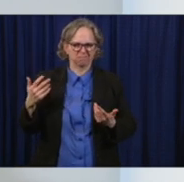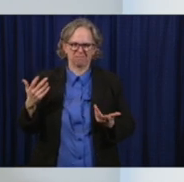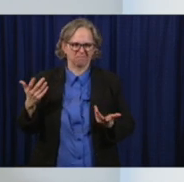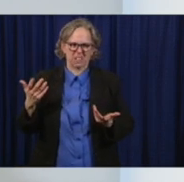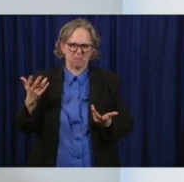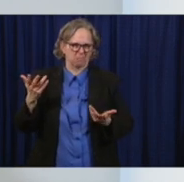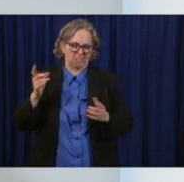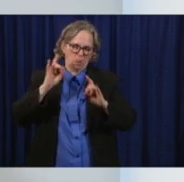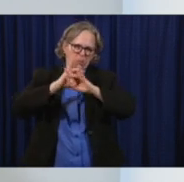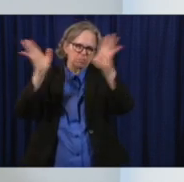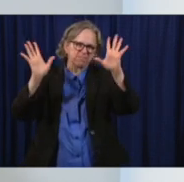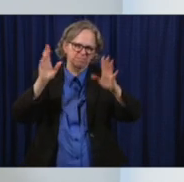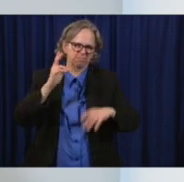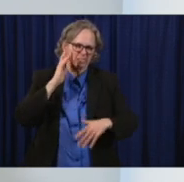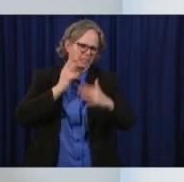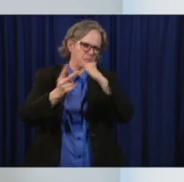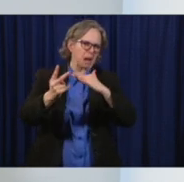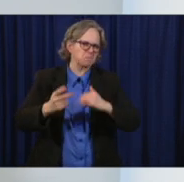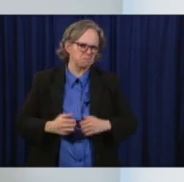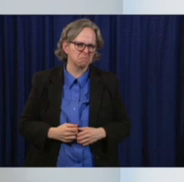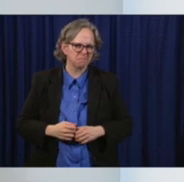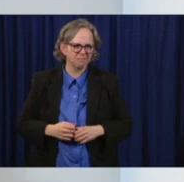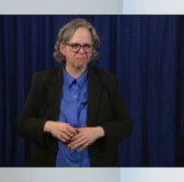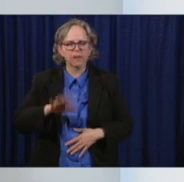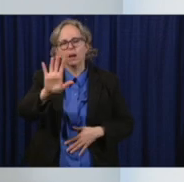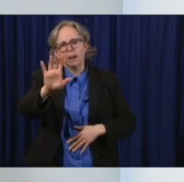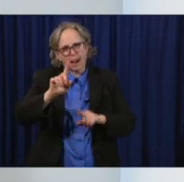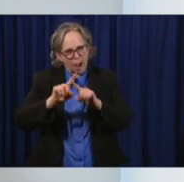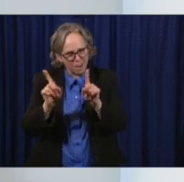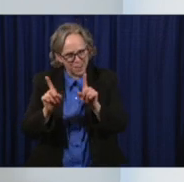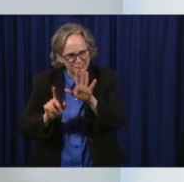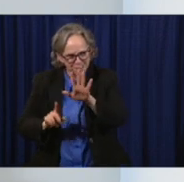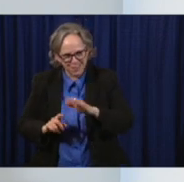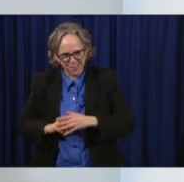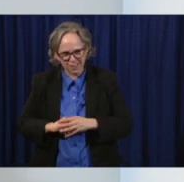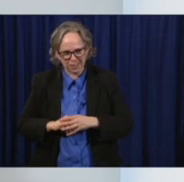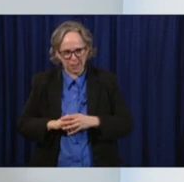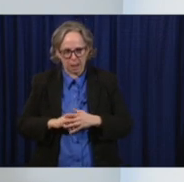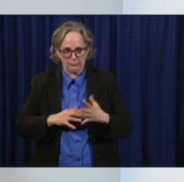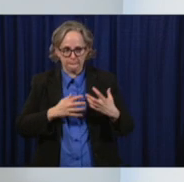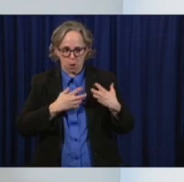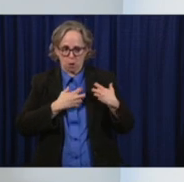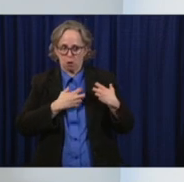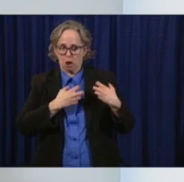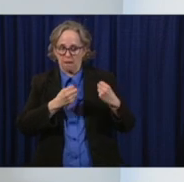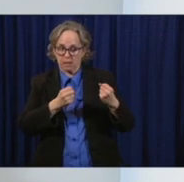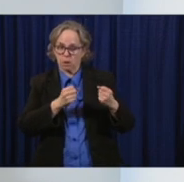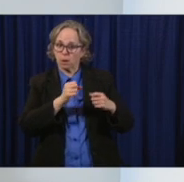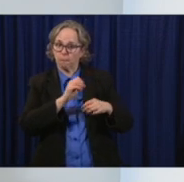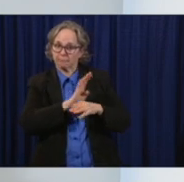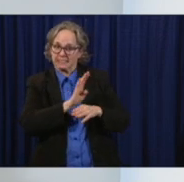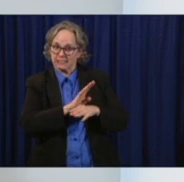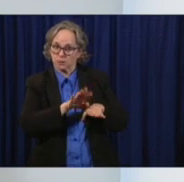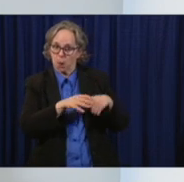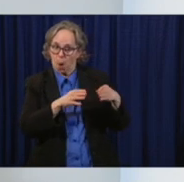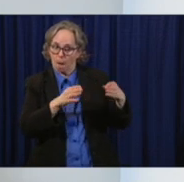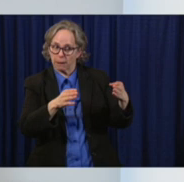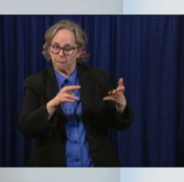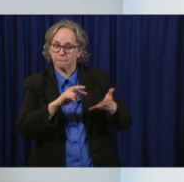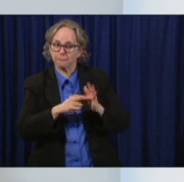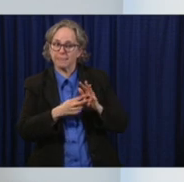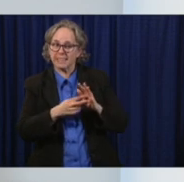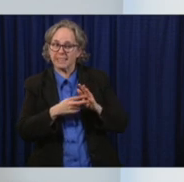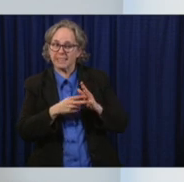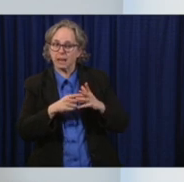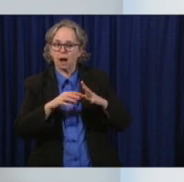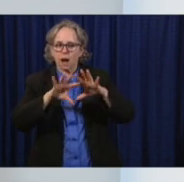However, once we begin the process of recovering, things start opening up, the global economy begins to